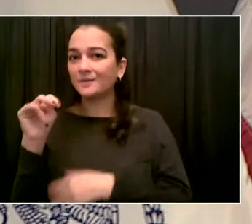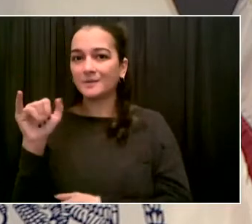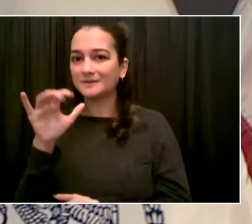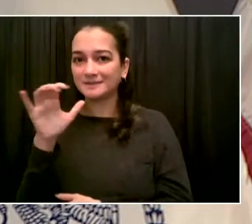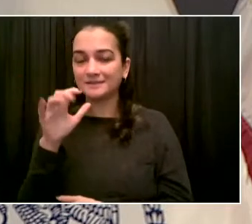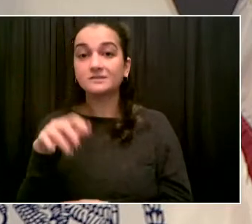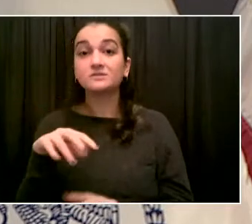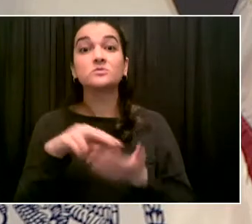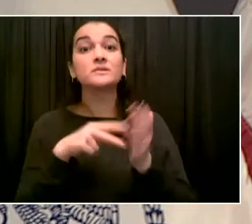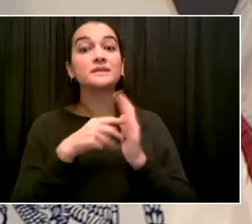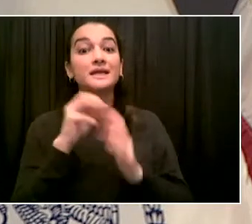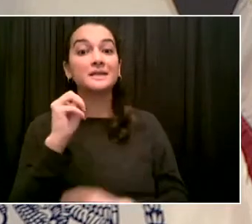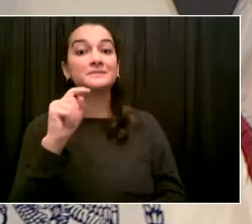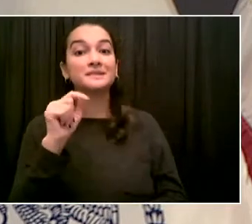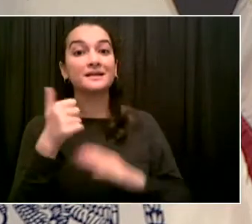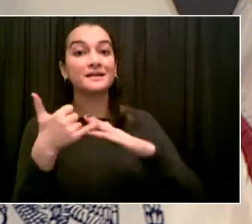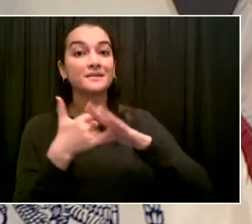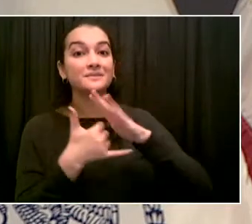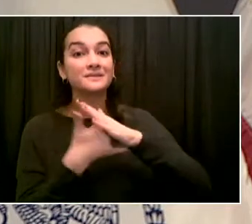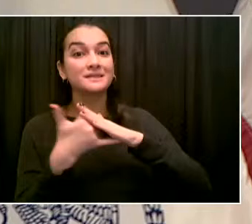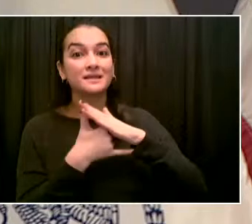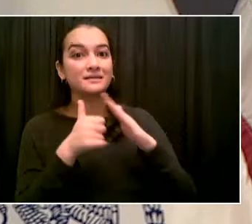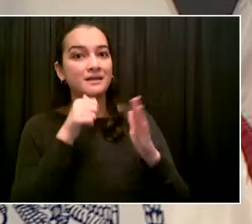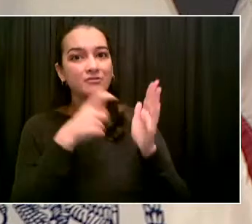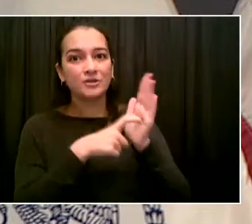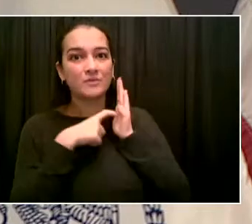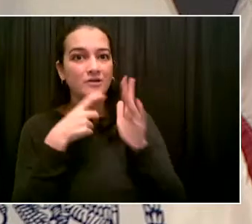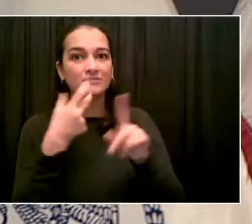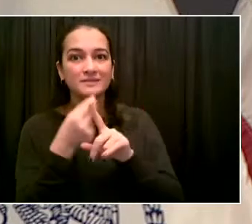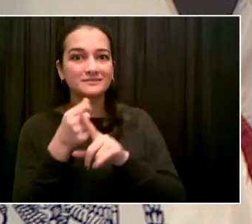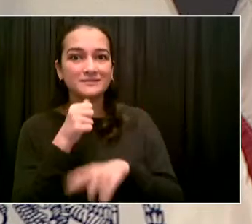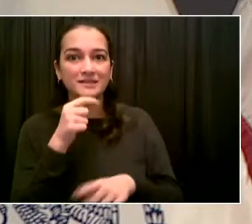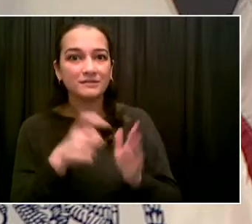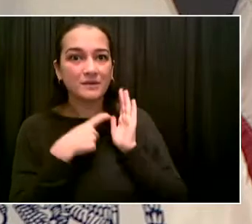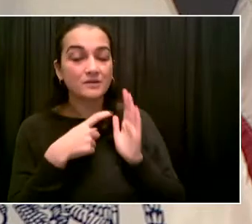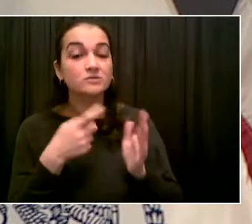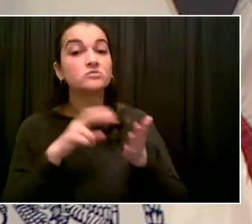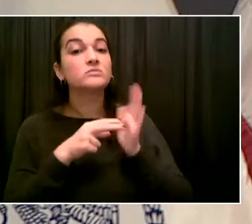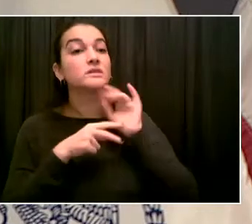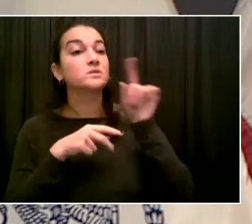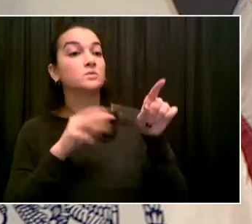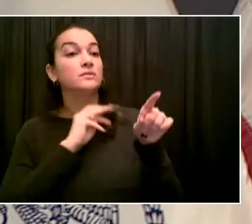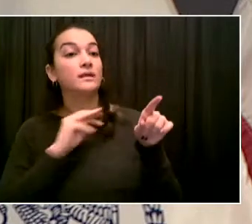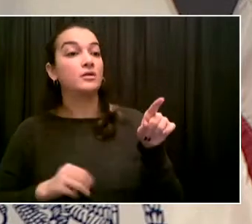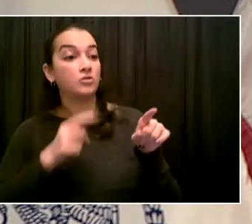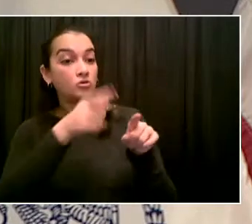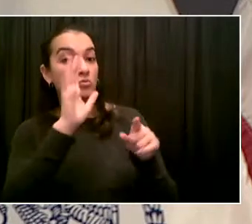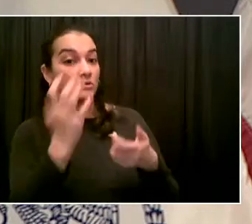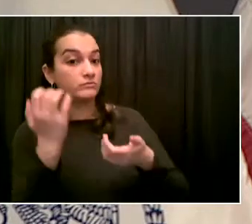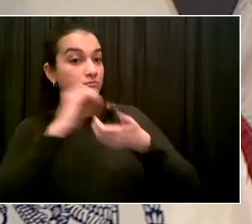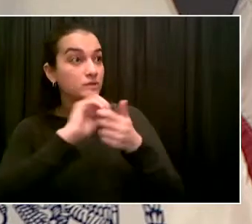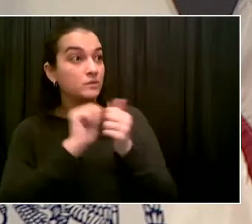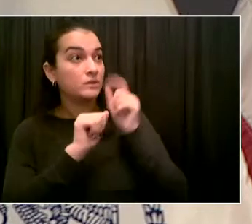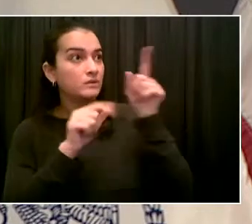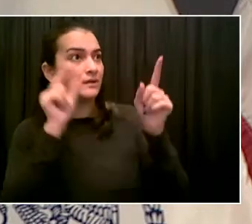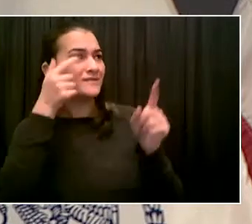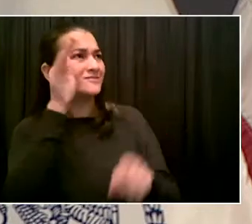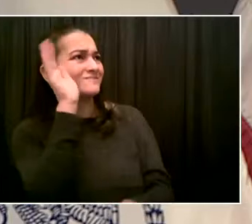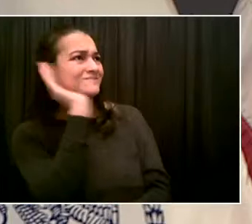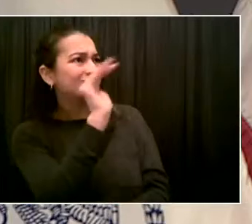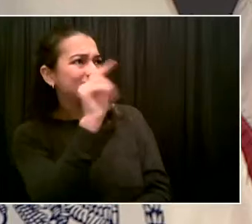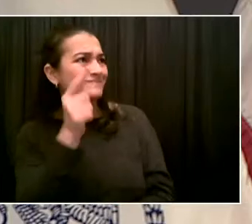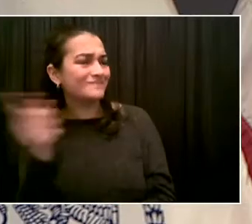governor to issue a mandate for those workers. Elizabeth, I have been saying